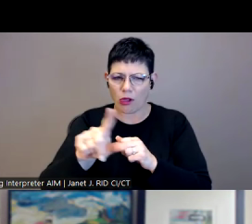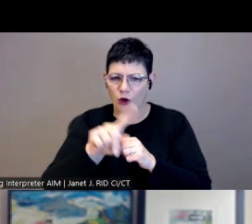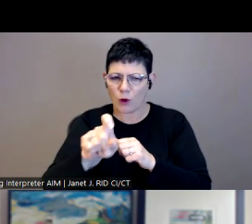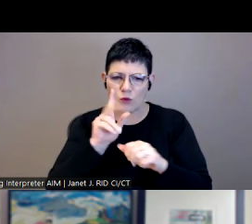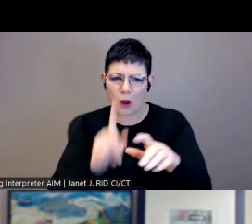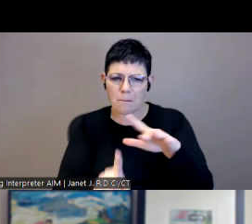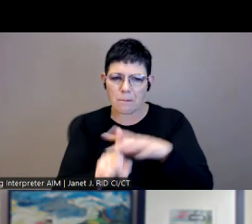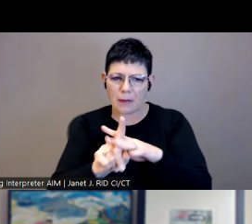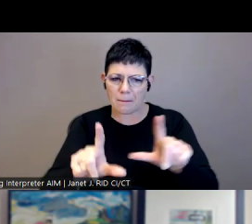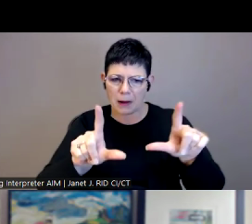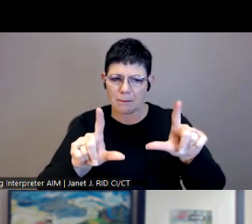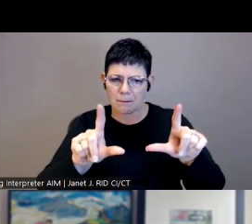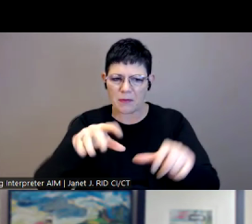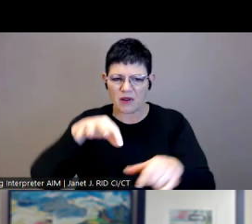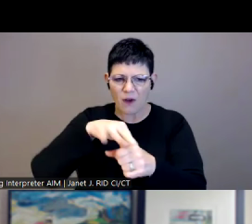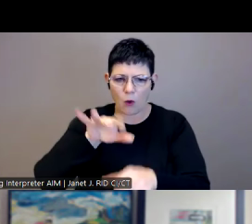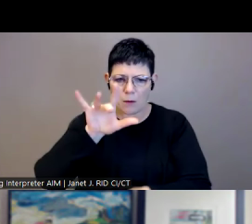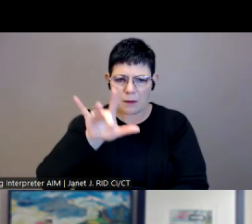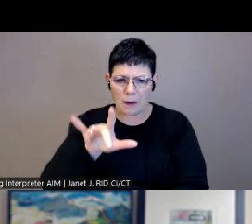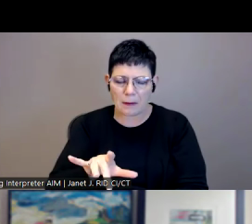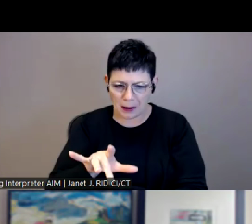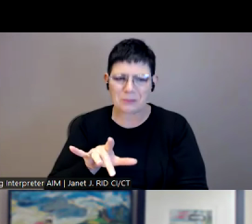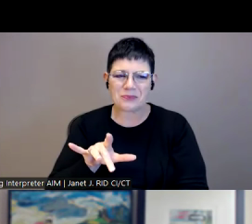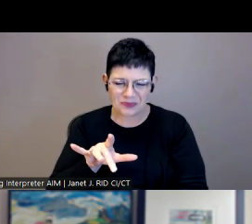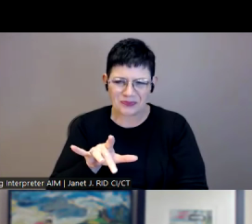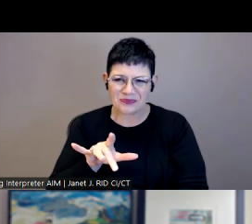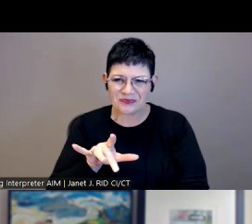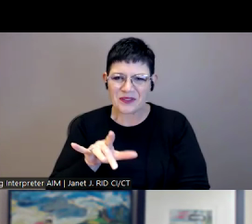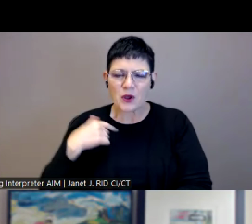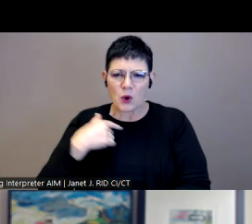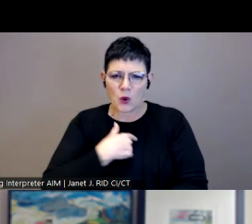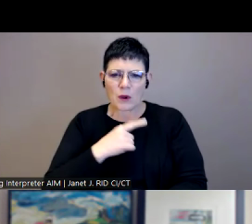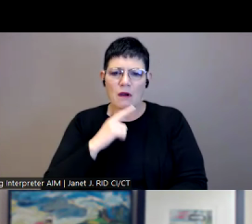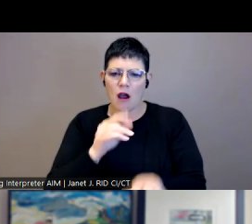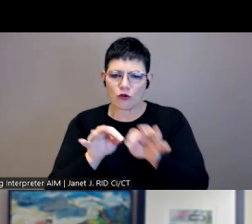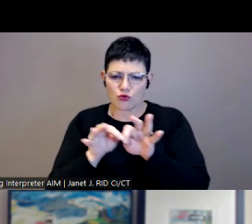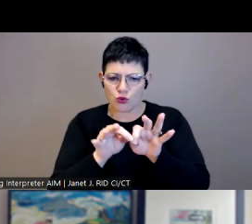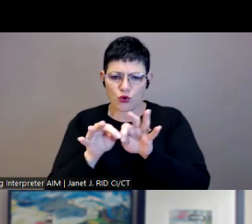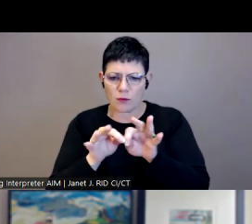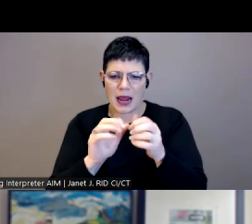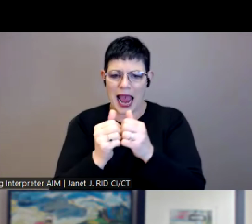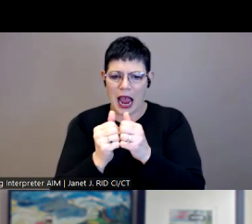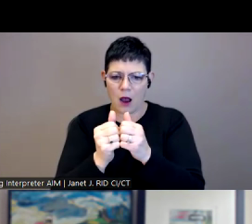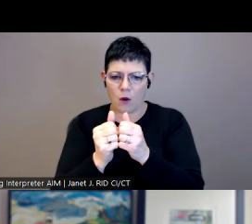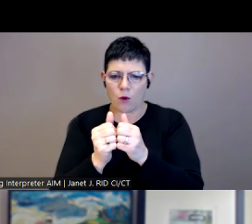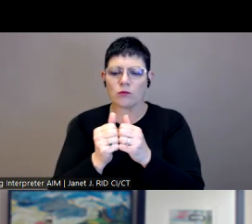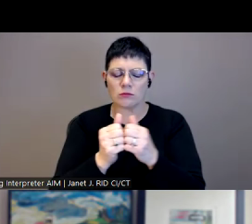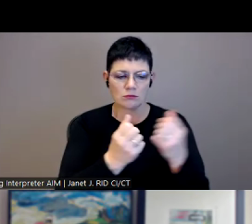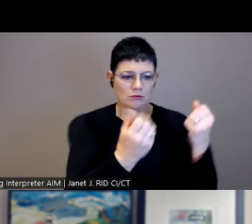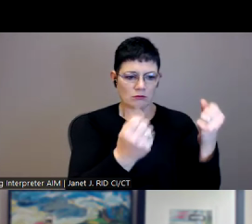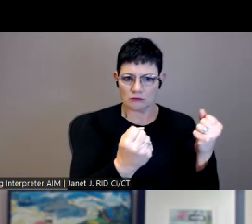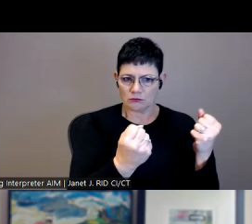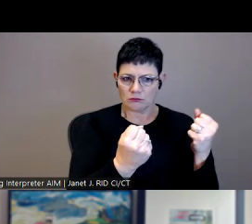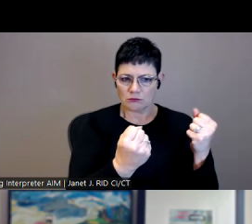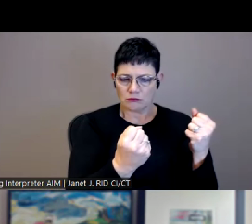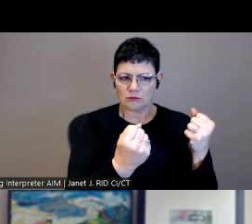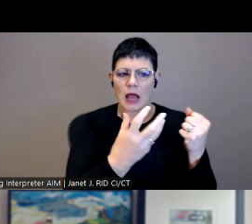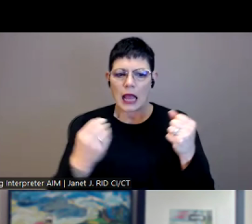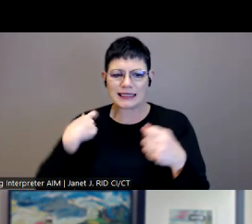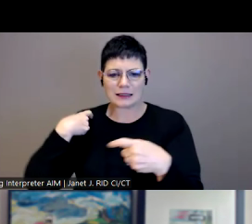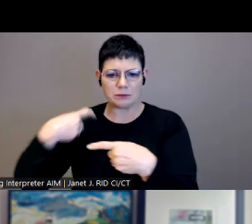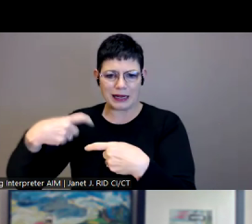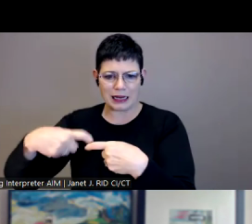prepared to do so. We are interpreting this webinar in both ASL and